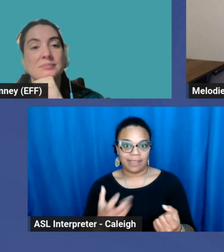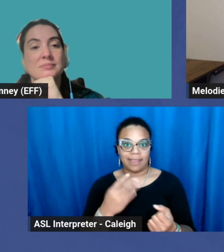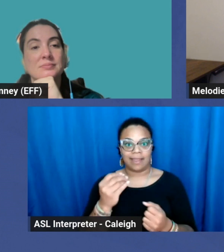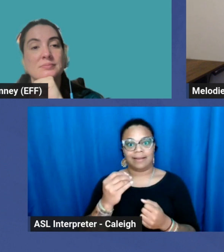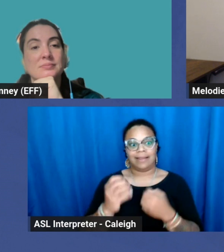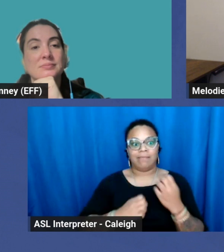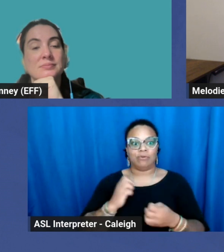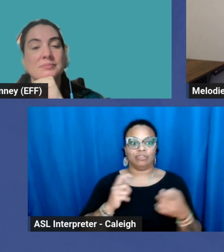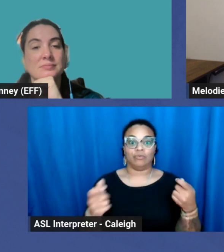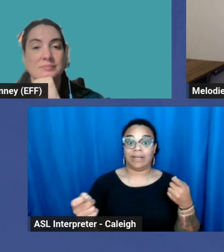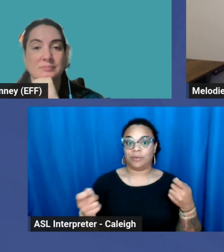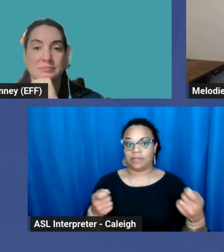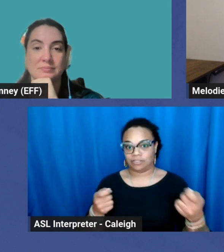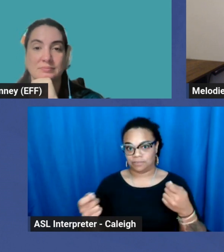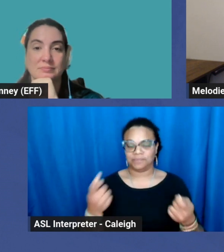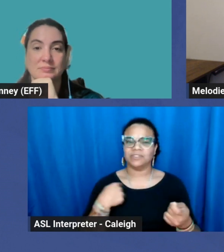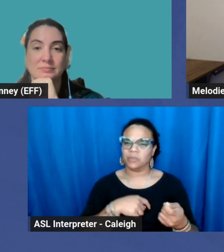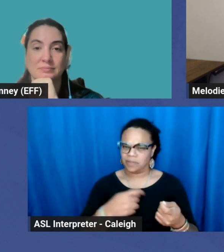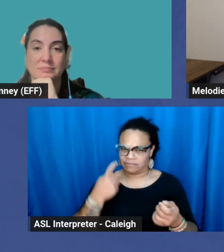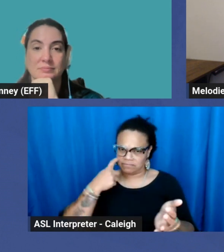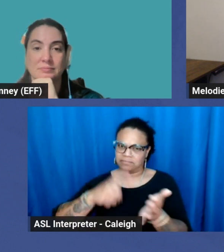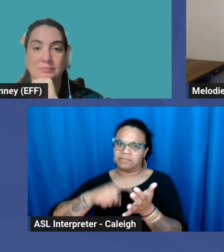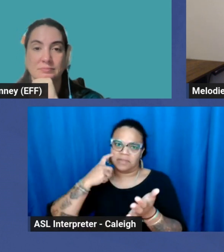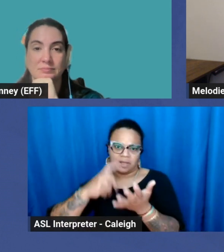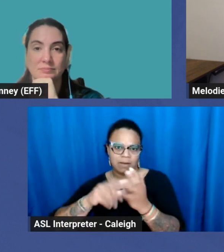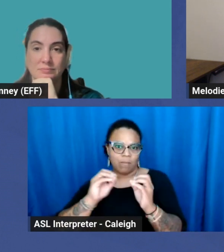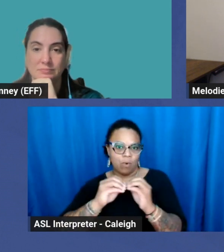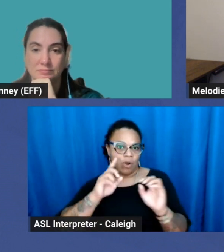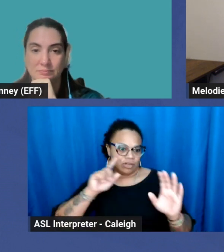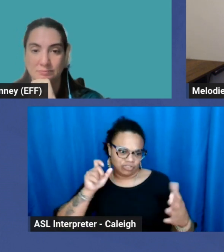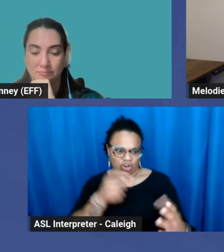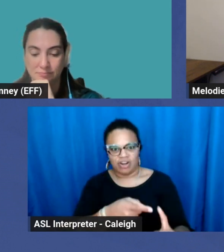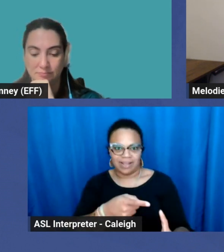we have seen some targeting of that. We're probably going to see more of it. We're going to